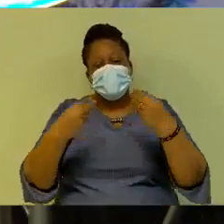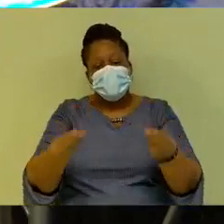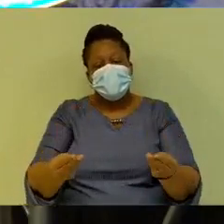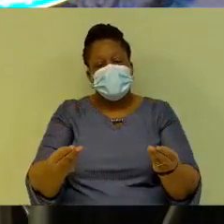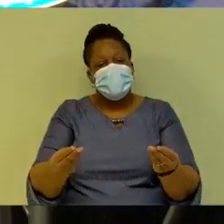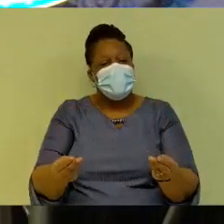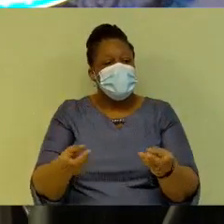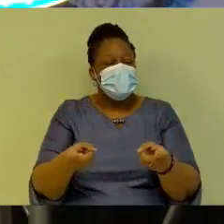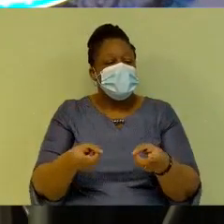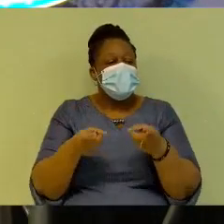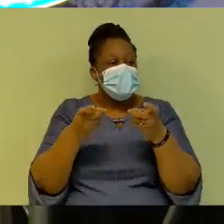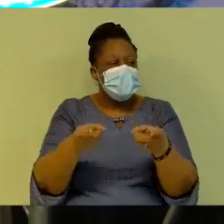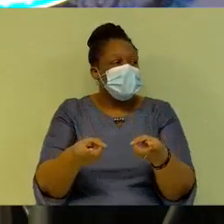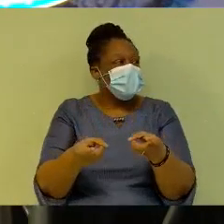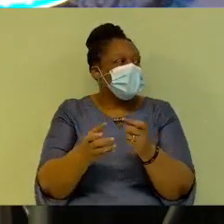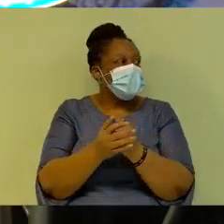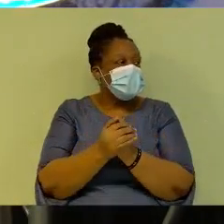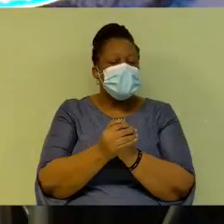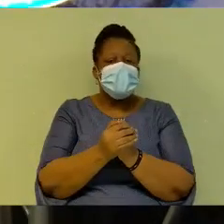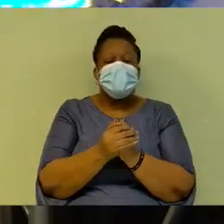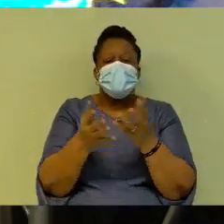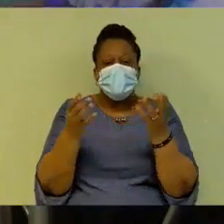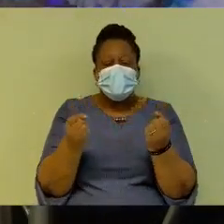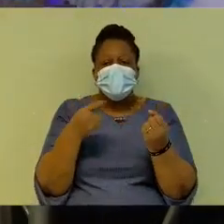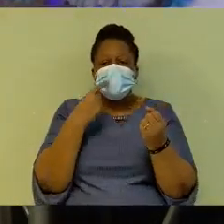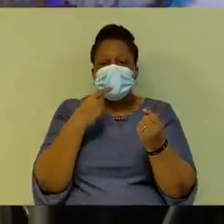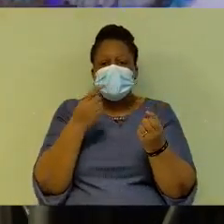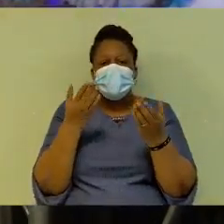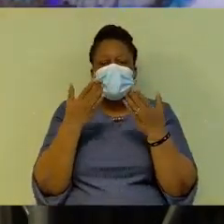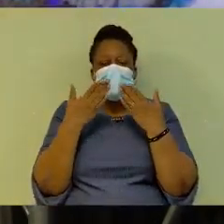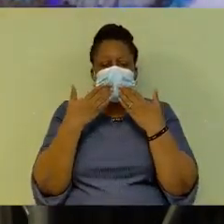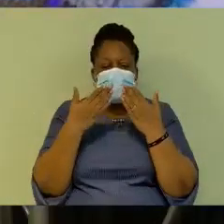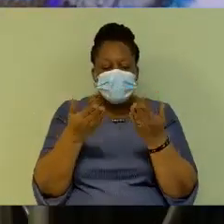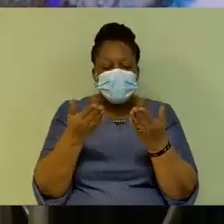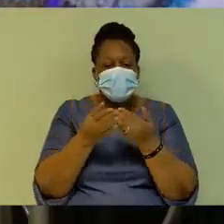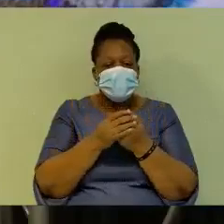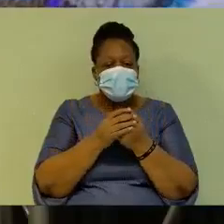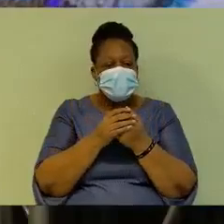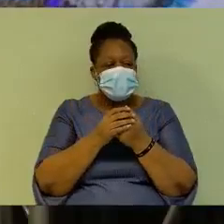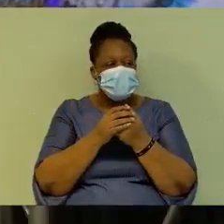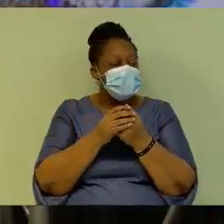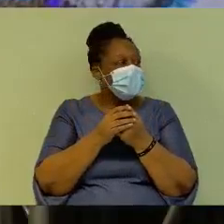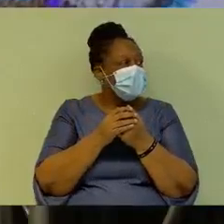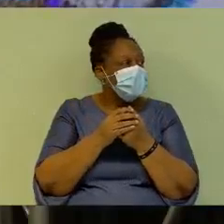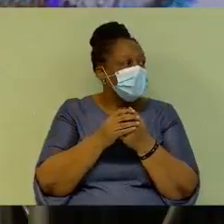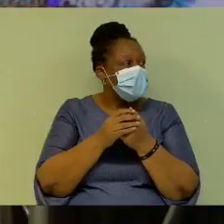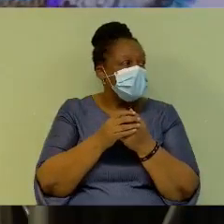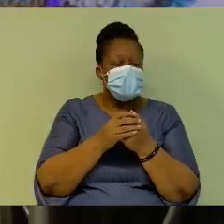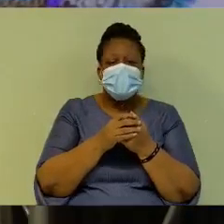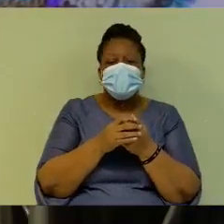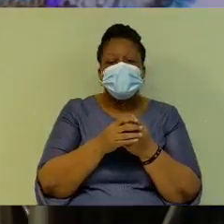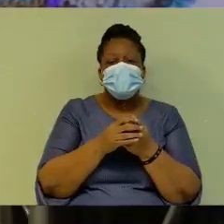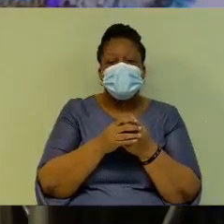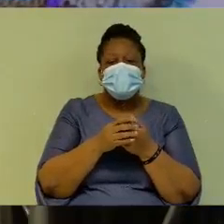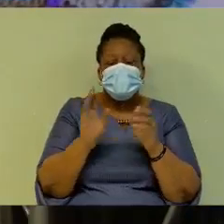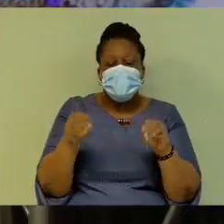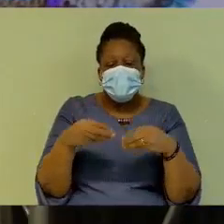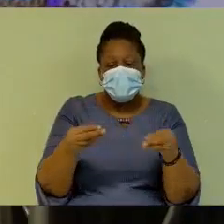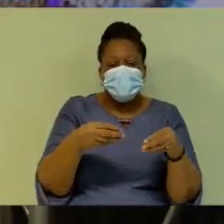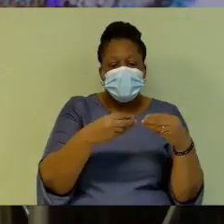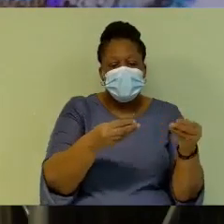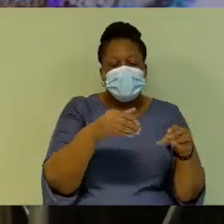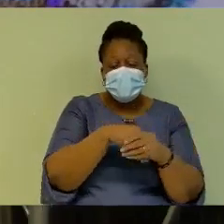more than ever, we are by your side. The Unicommer Group continues to donate in countries in which we operate to assist the